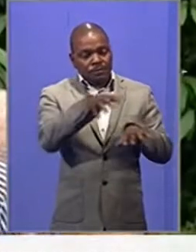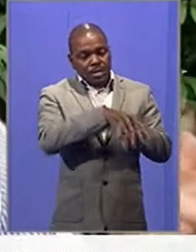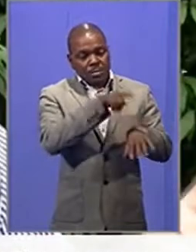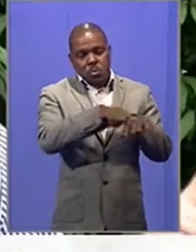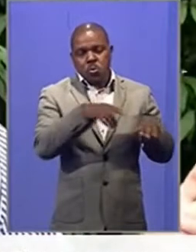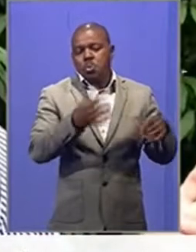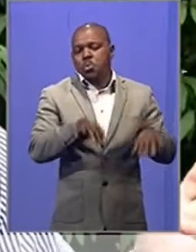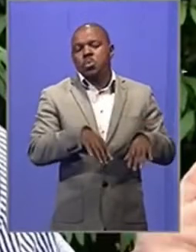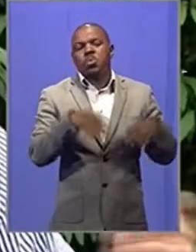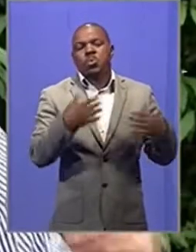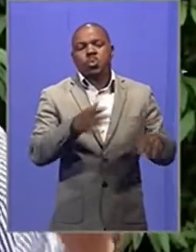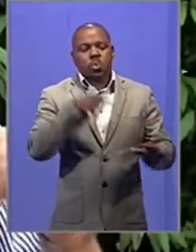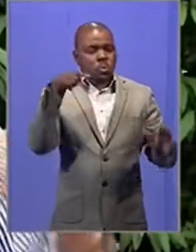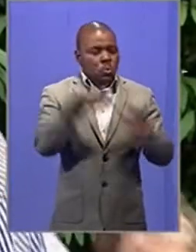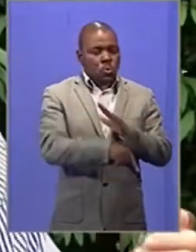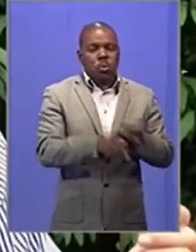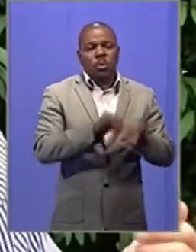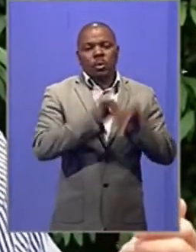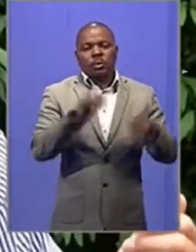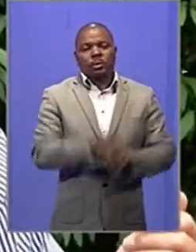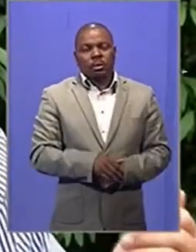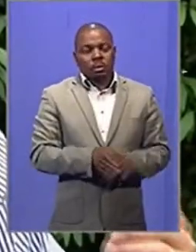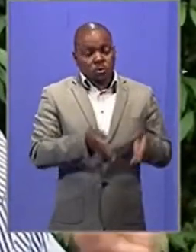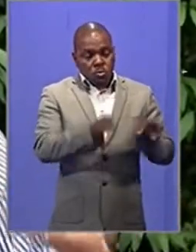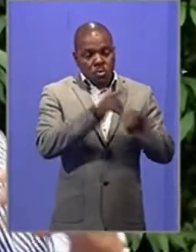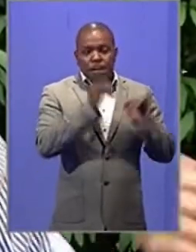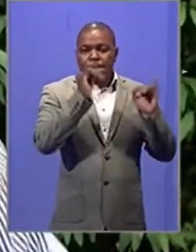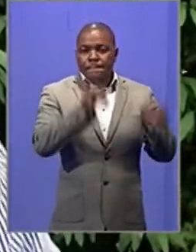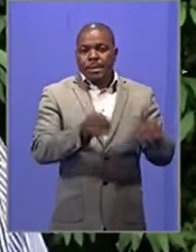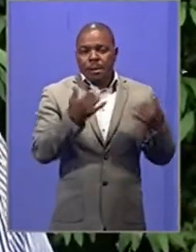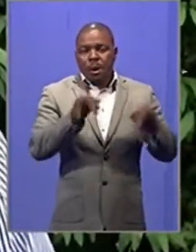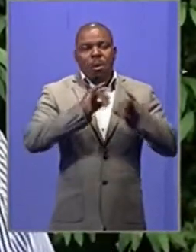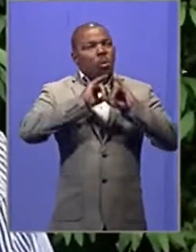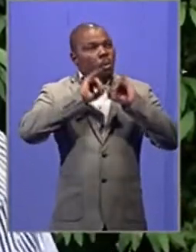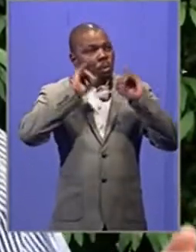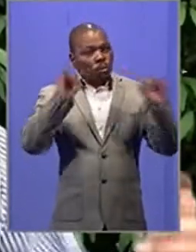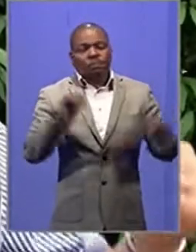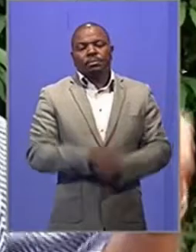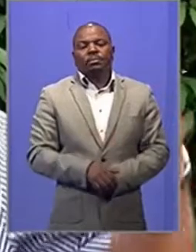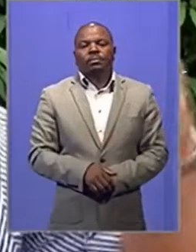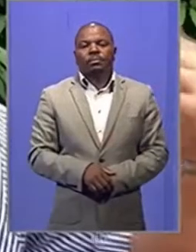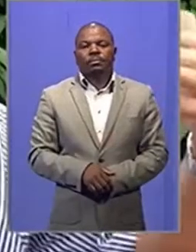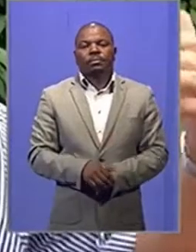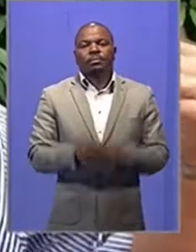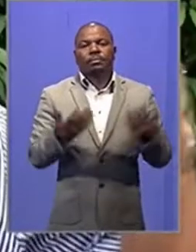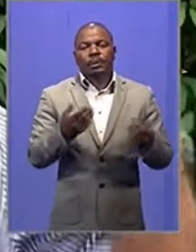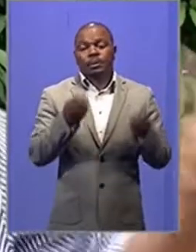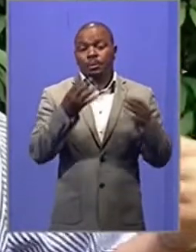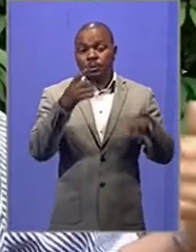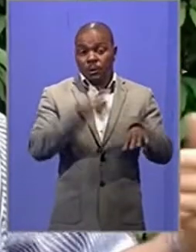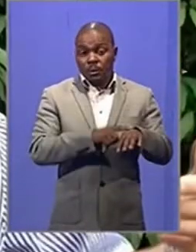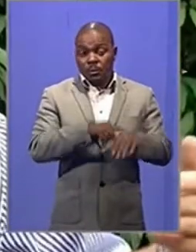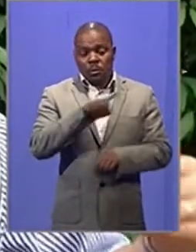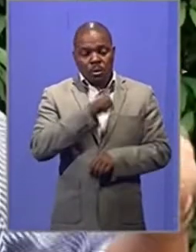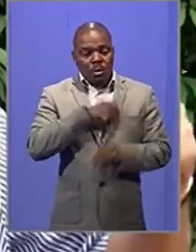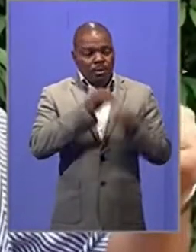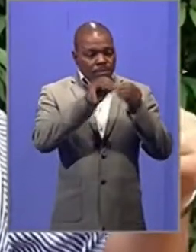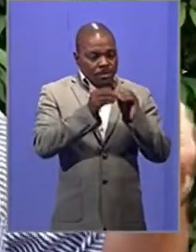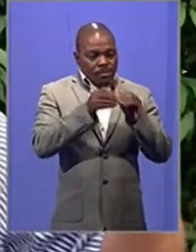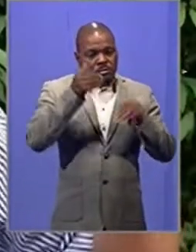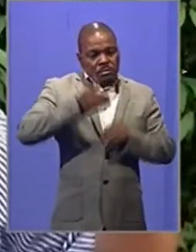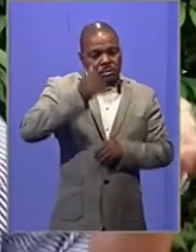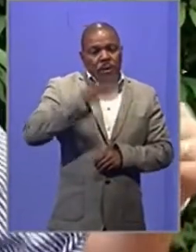Our roads are washing away. Our roads were already bad and now it's even worse. Often because of poor maintenance of the roads,